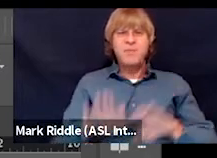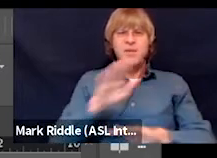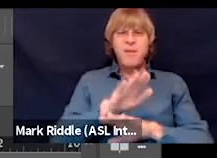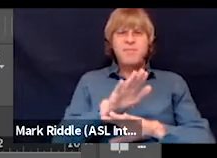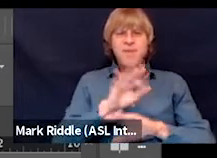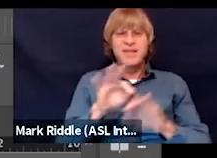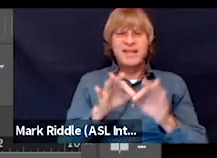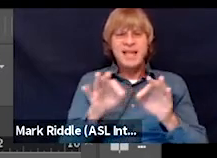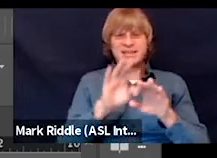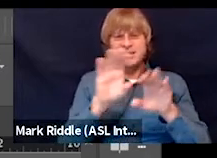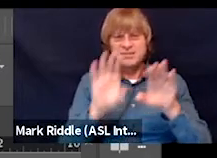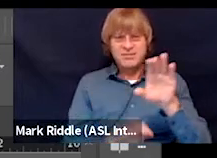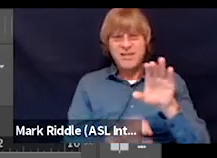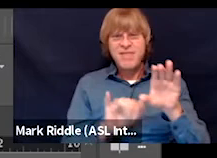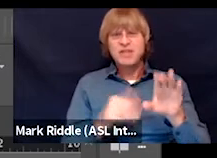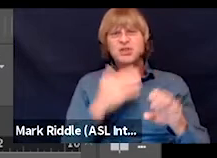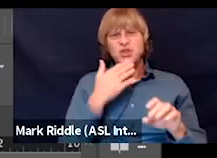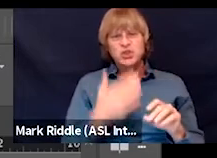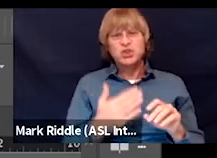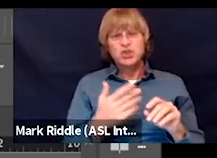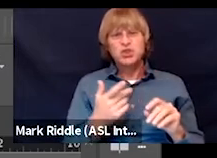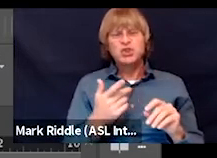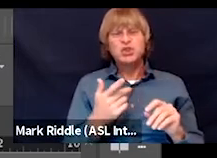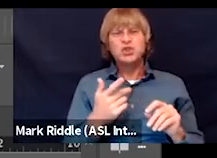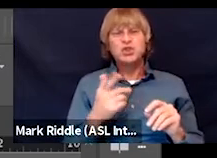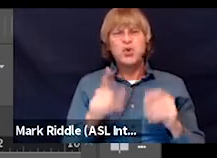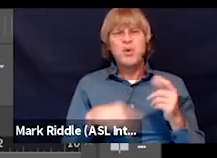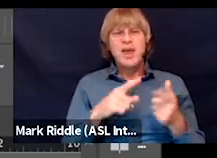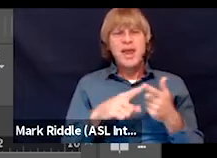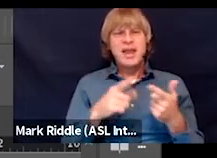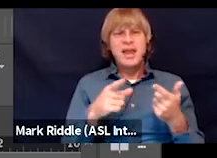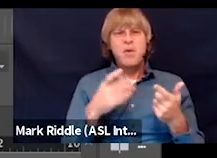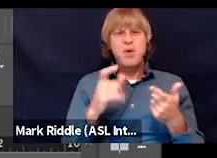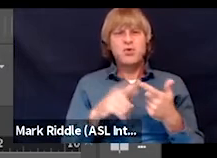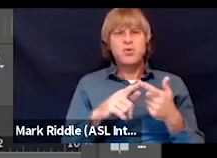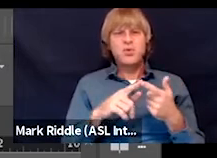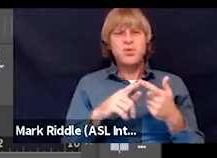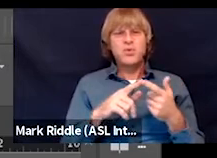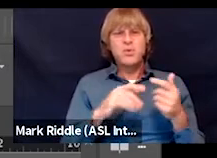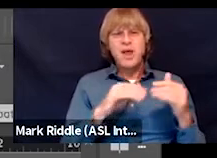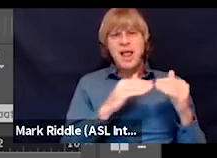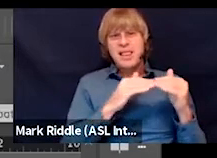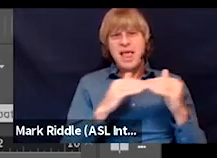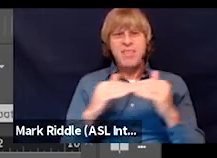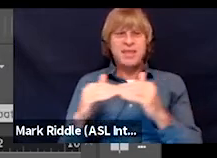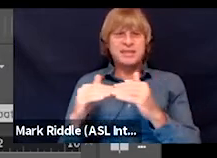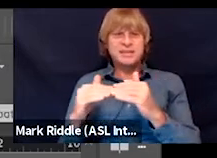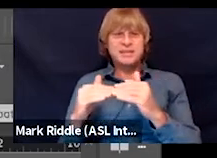of the text, which is great when you want to align things.